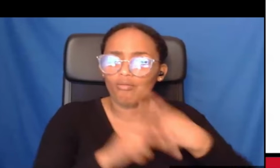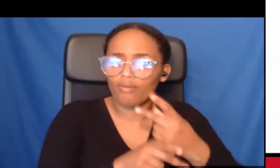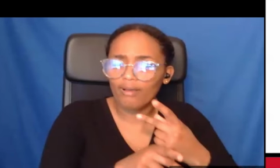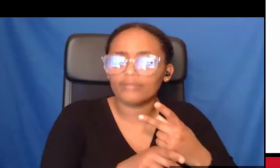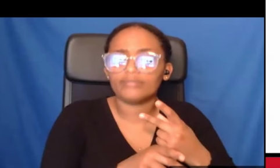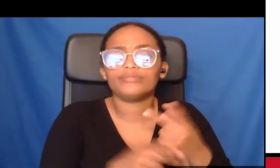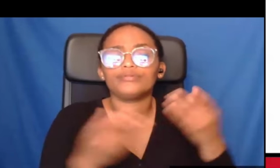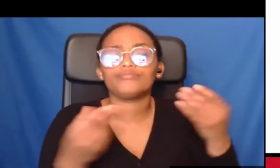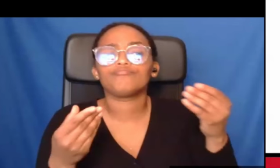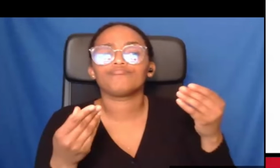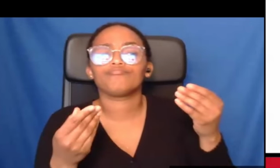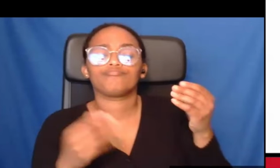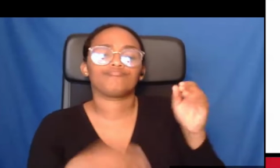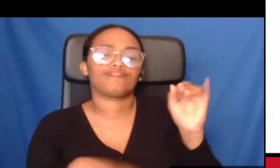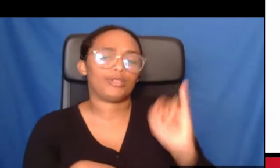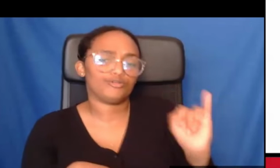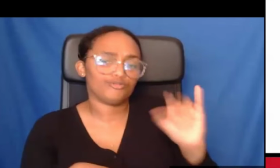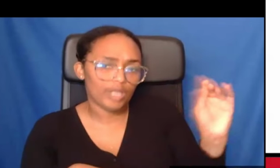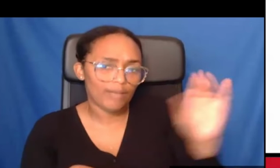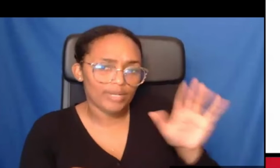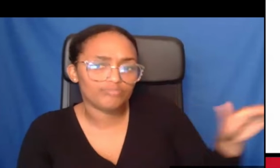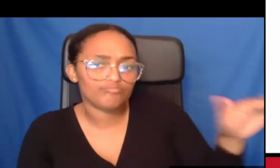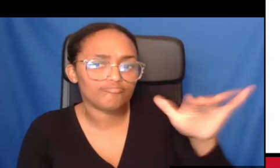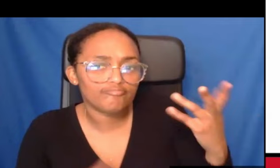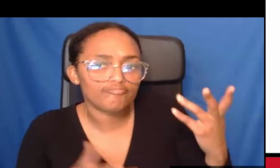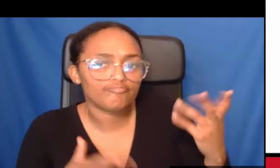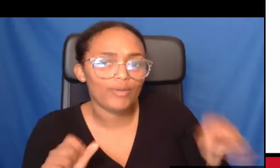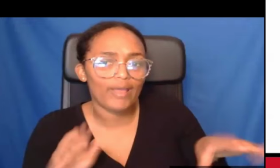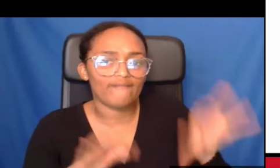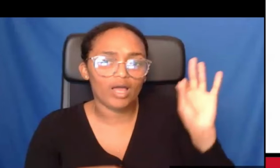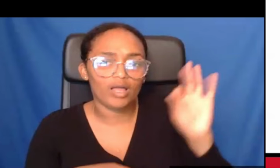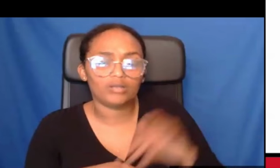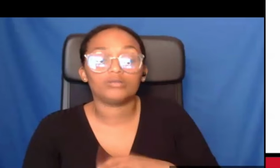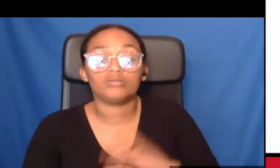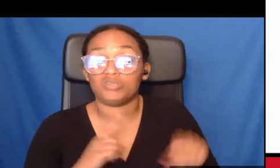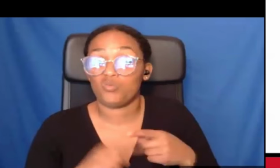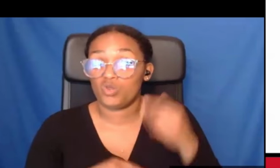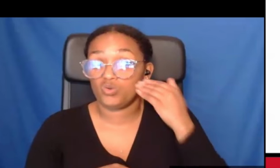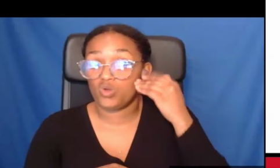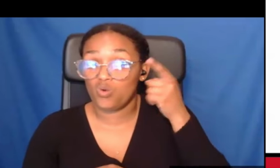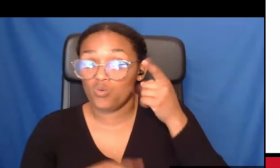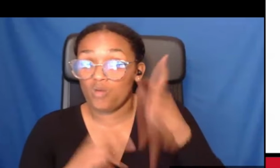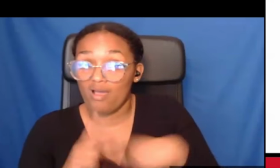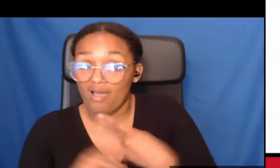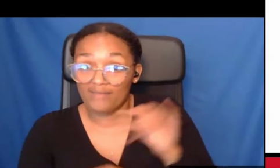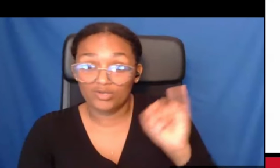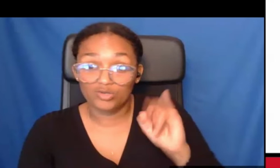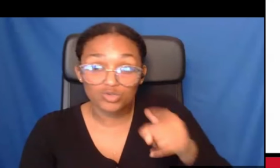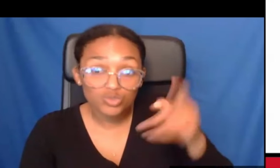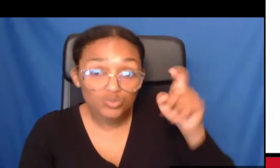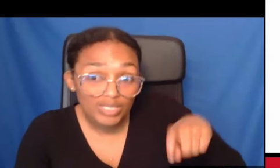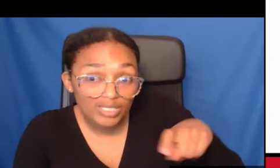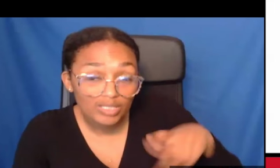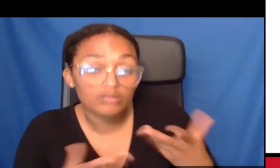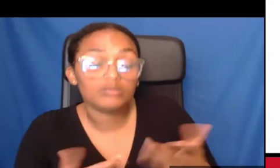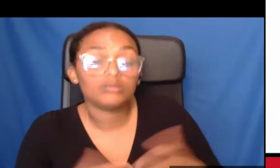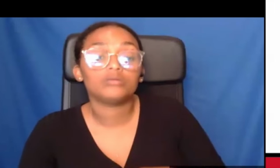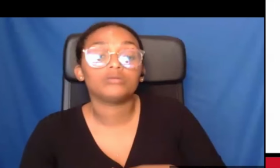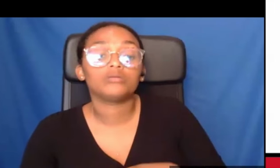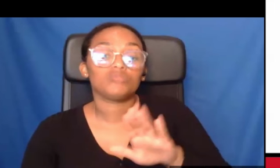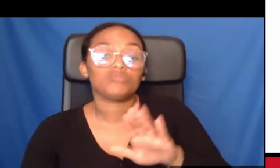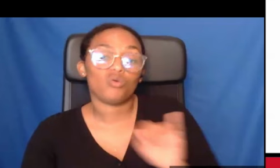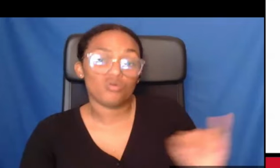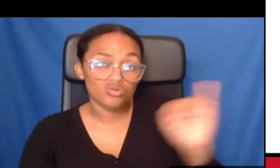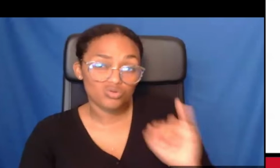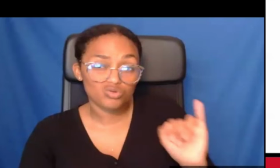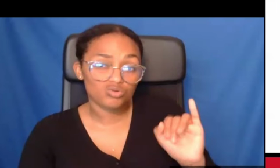exactly what you need, you know, your agent or broker will probably shop multiple